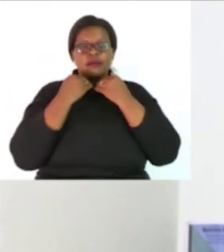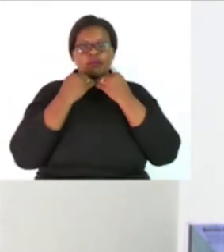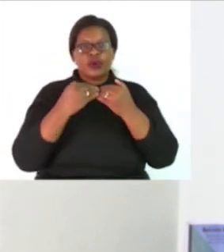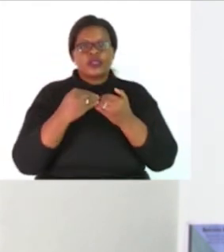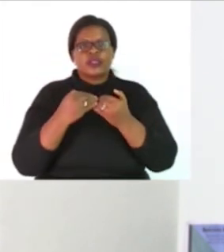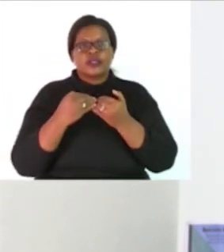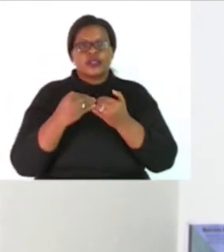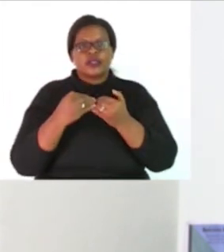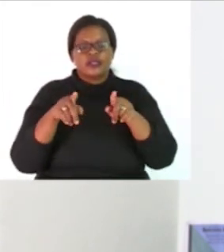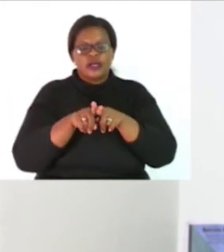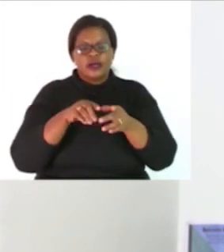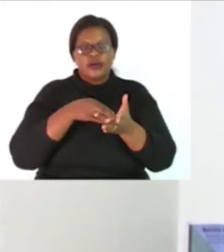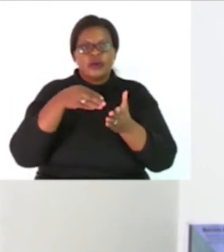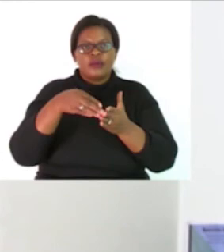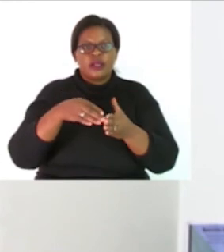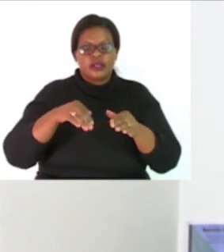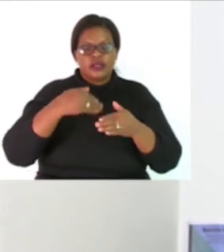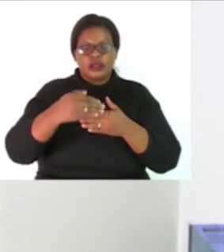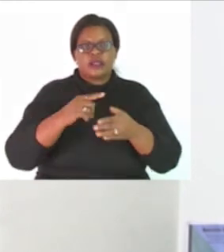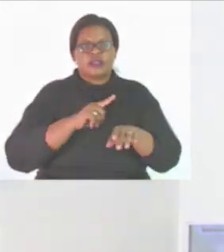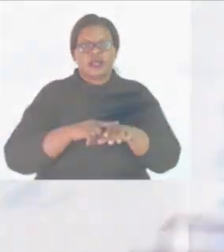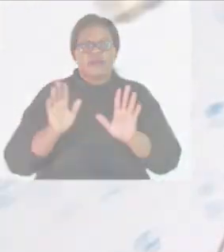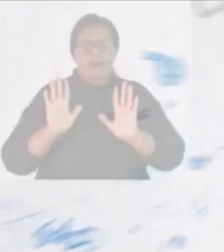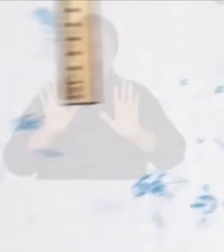until we meet next time, goodbye.